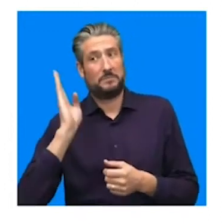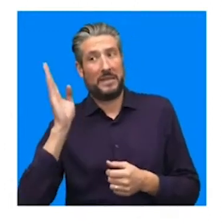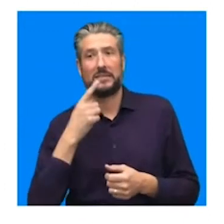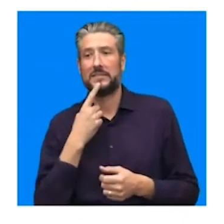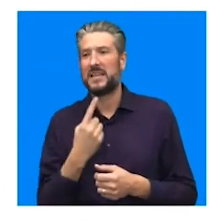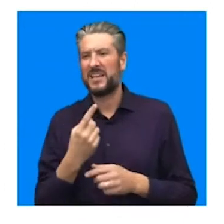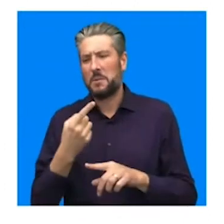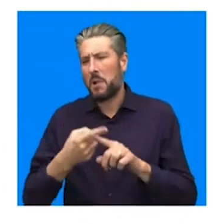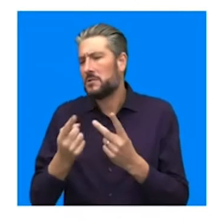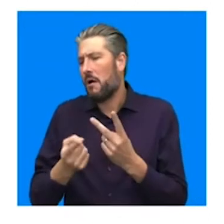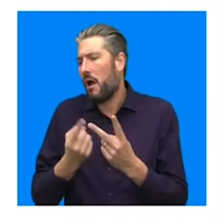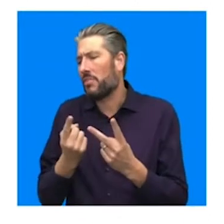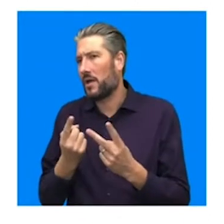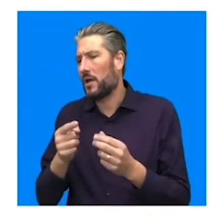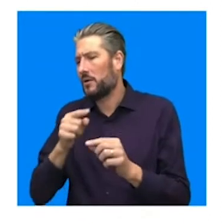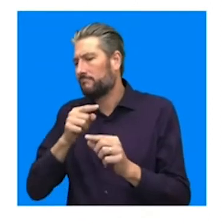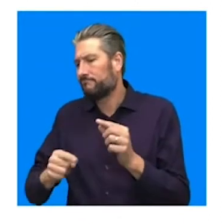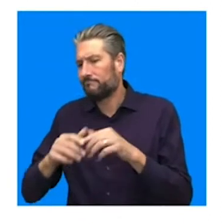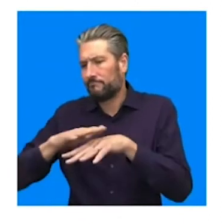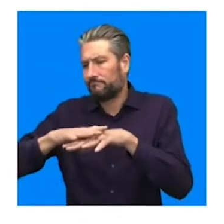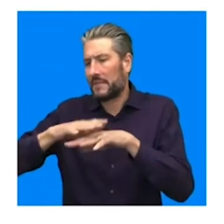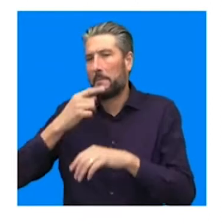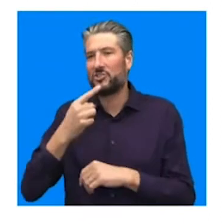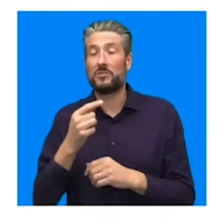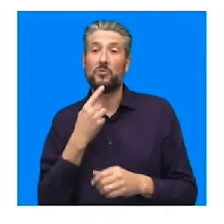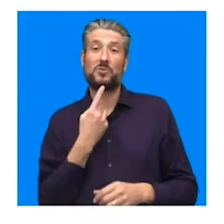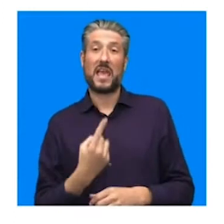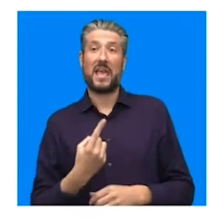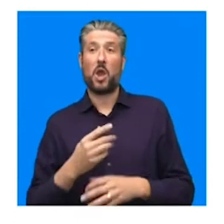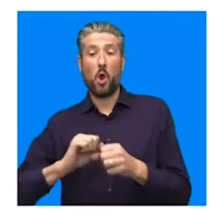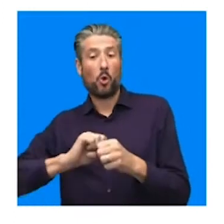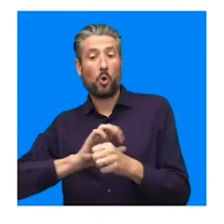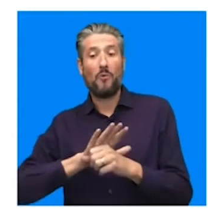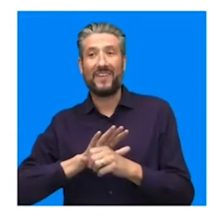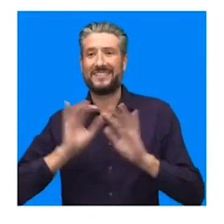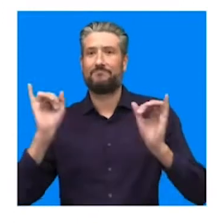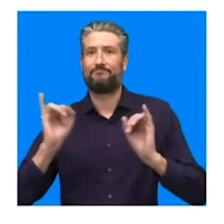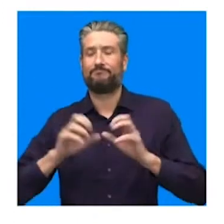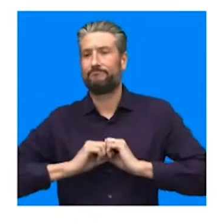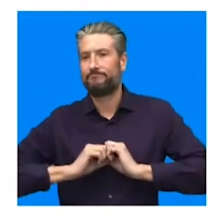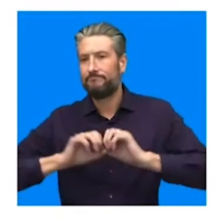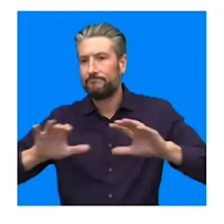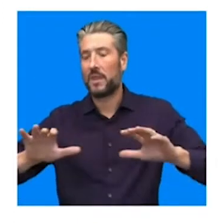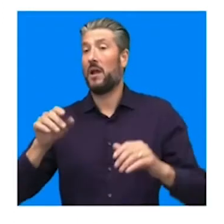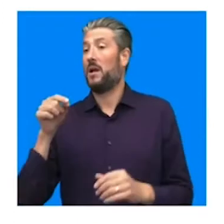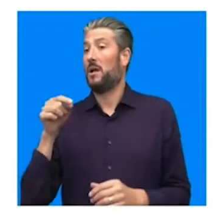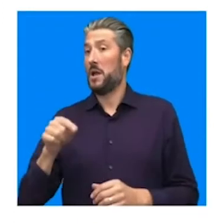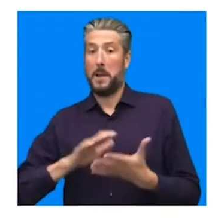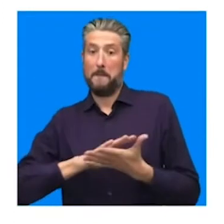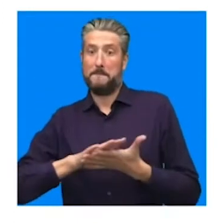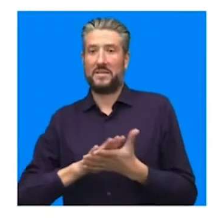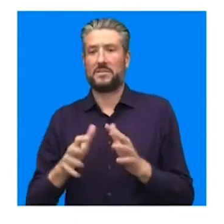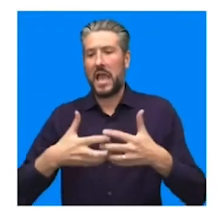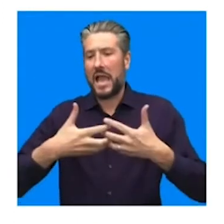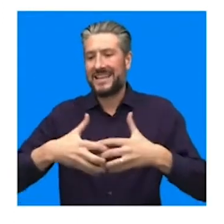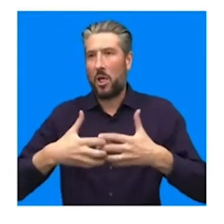noted, that COVID pandemic has accelerated the adoption of technology, but the